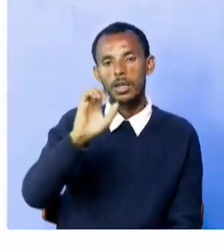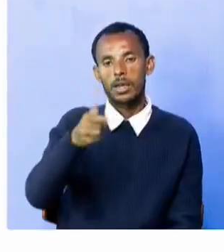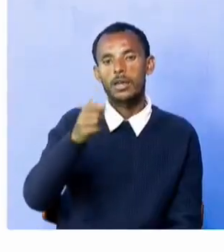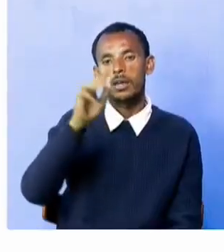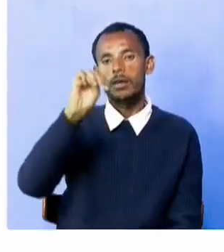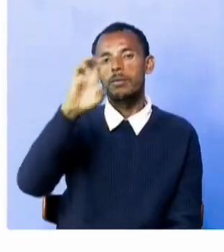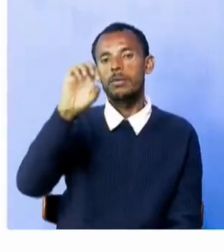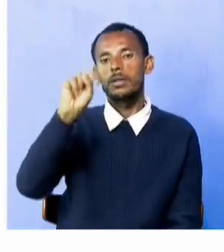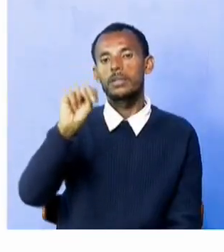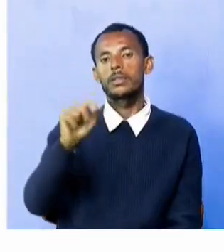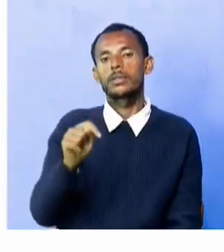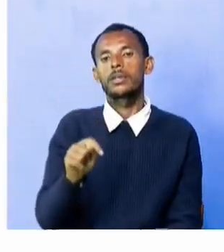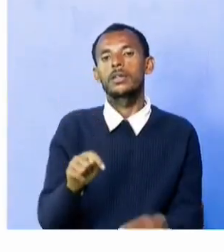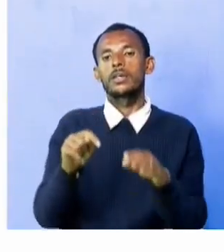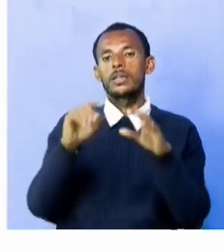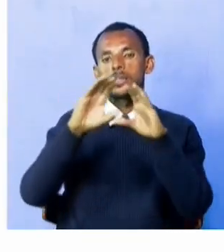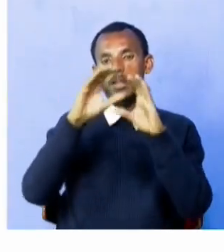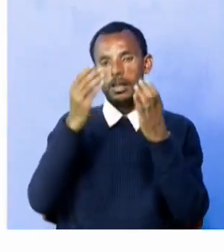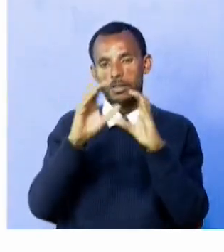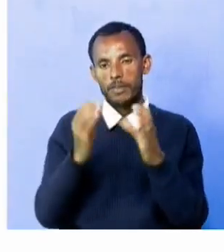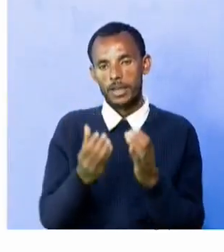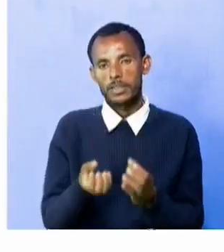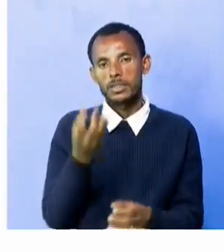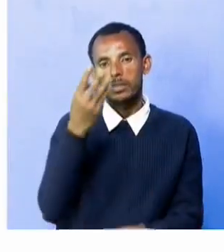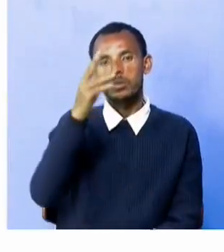shortly classify segment as